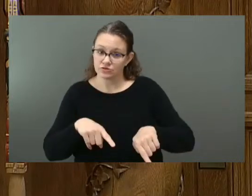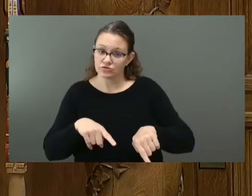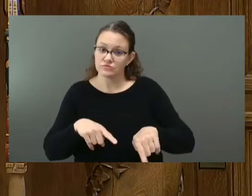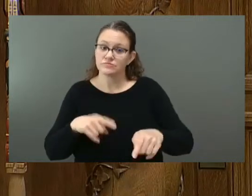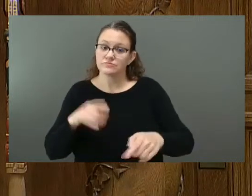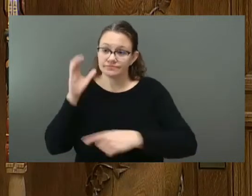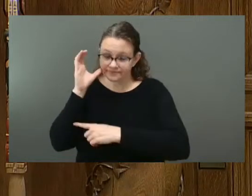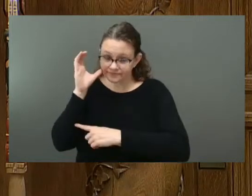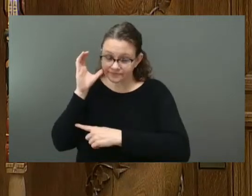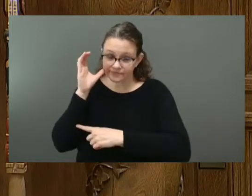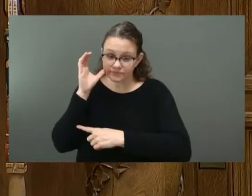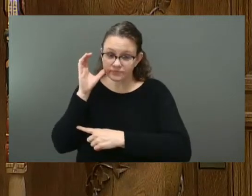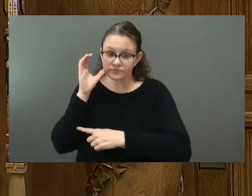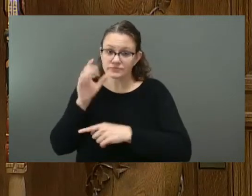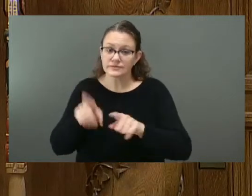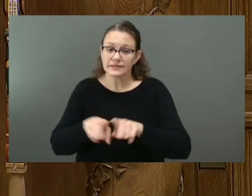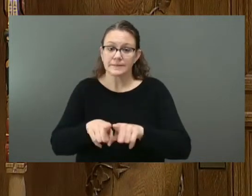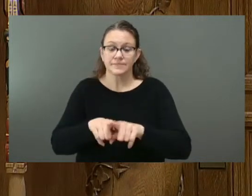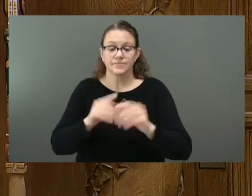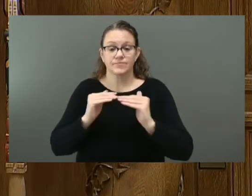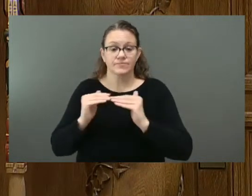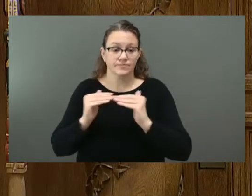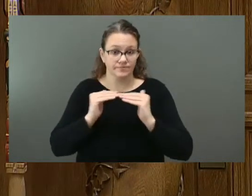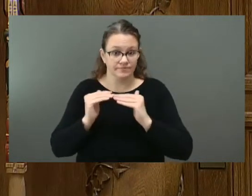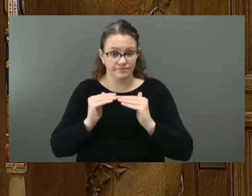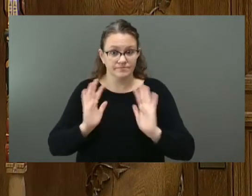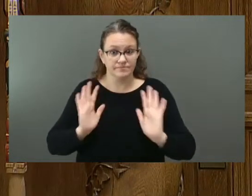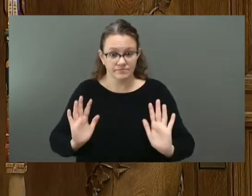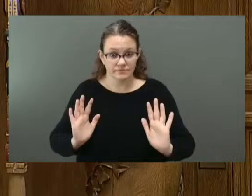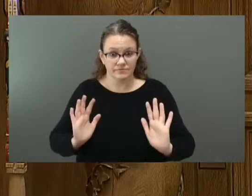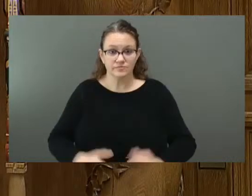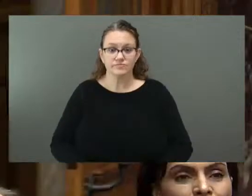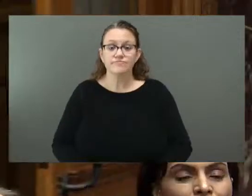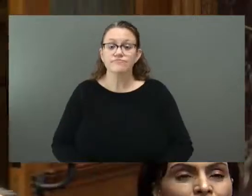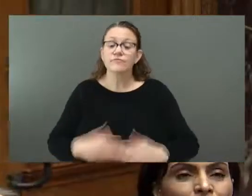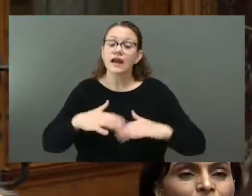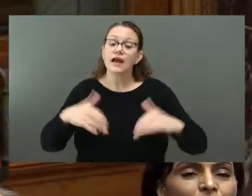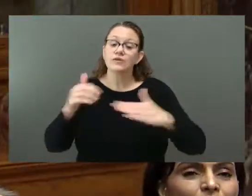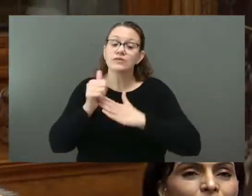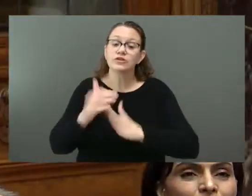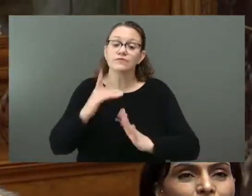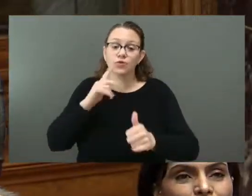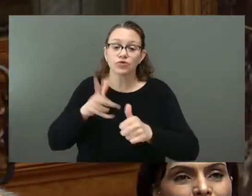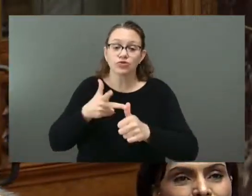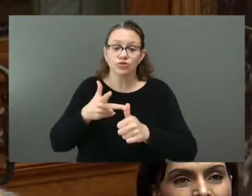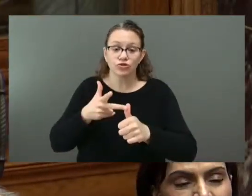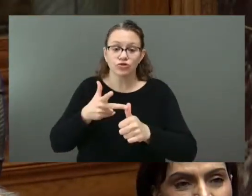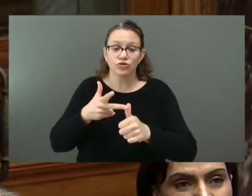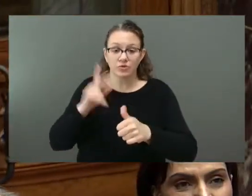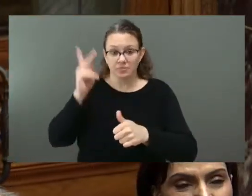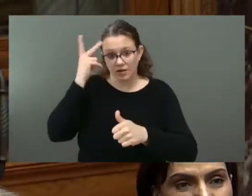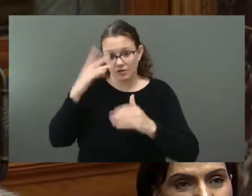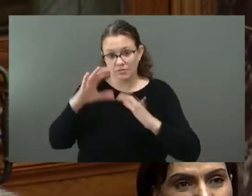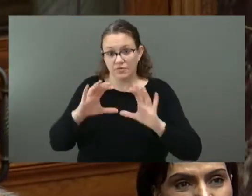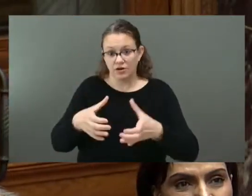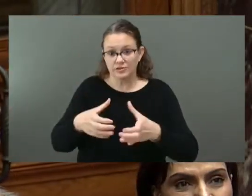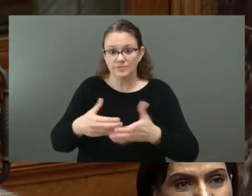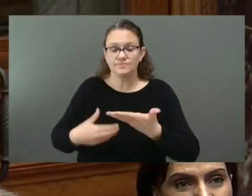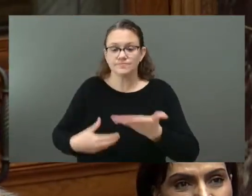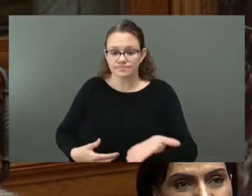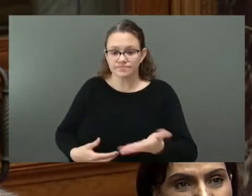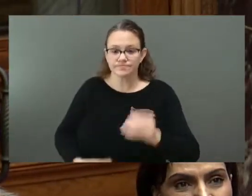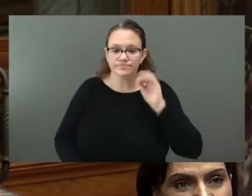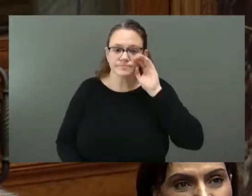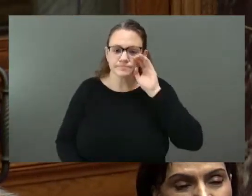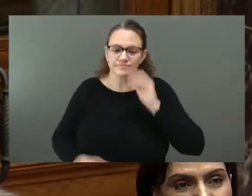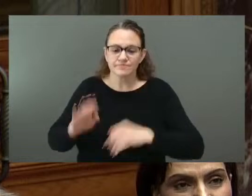to the other side. House Leader of the third party. Thank you, Mr. Speaker. Teacher shortages across BC have forced schools to rely